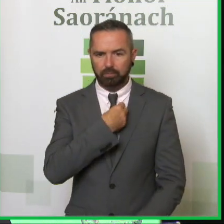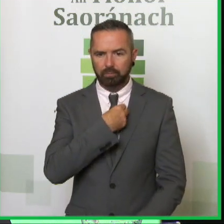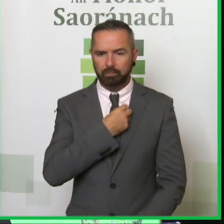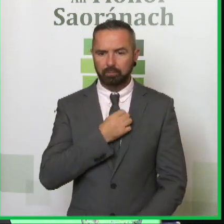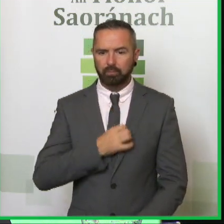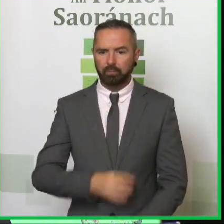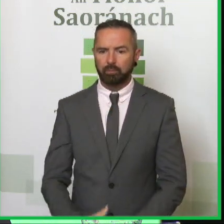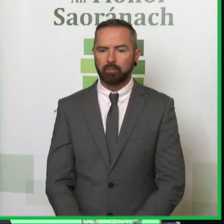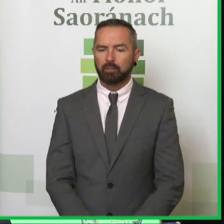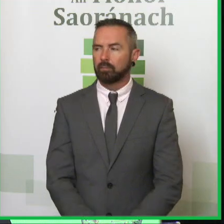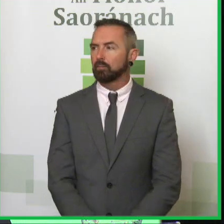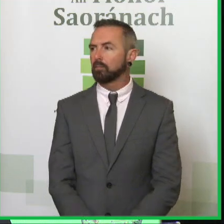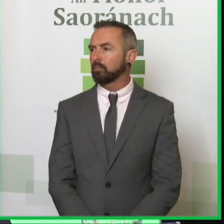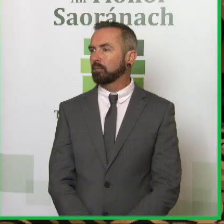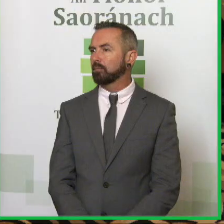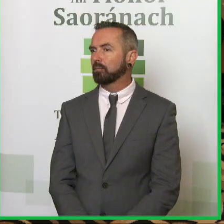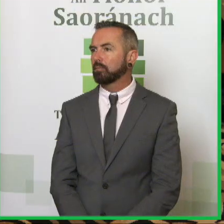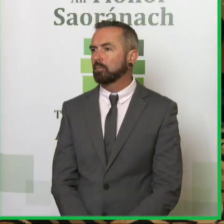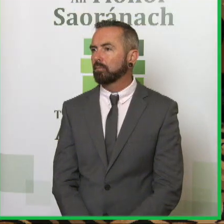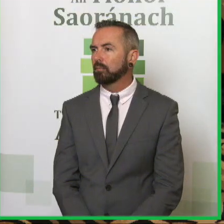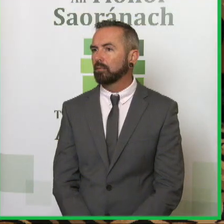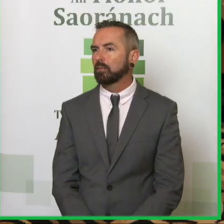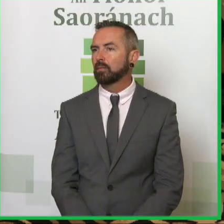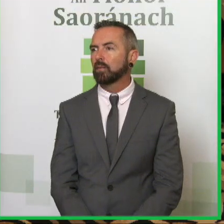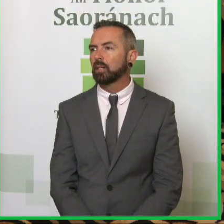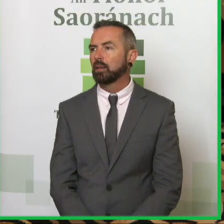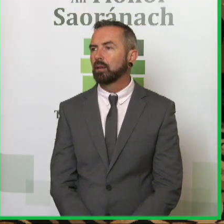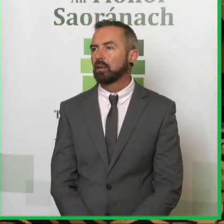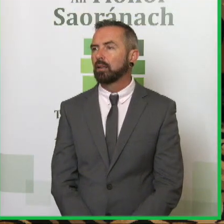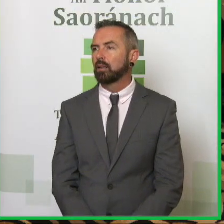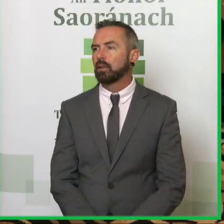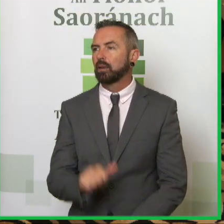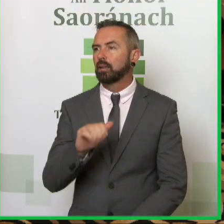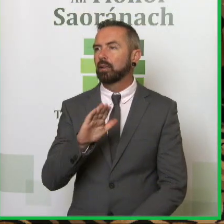Can we? Any other comments? Alana, table.